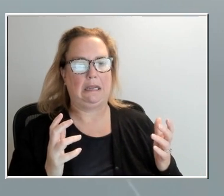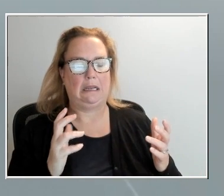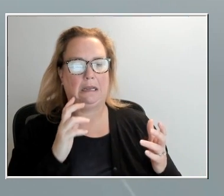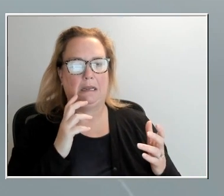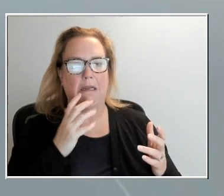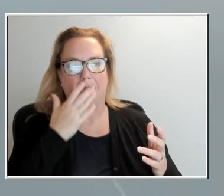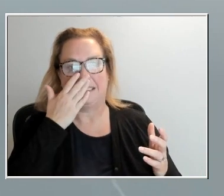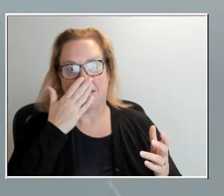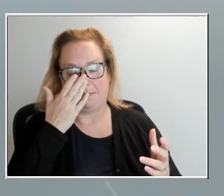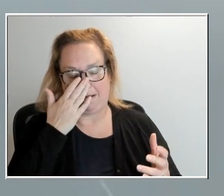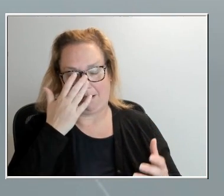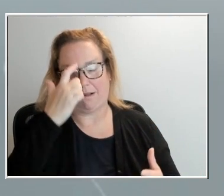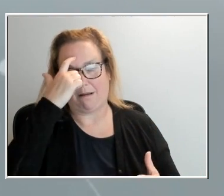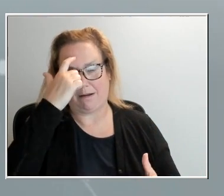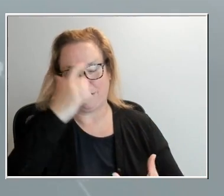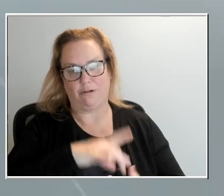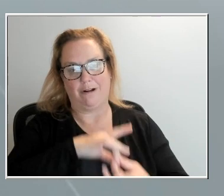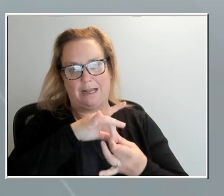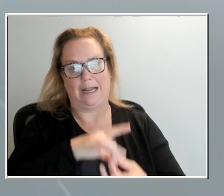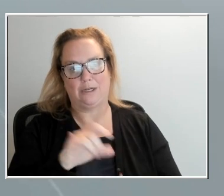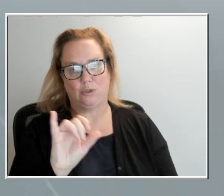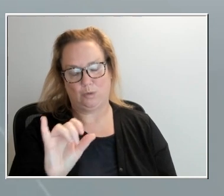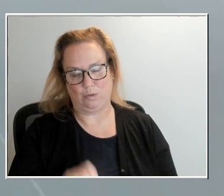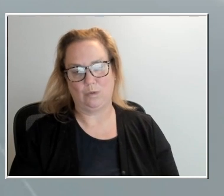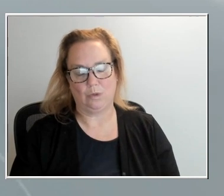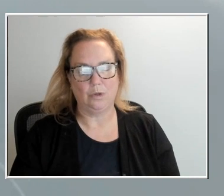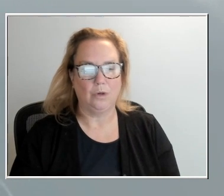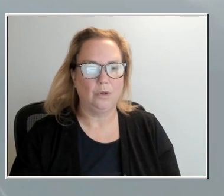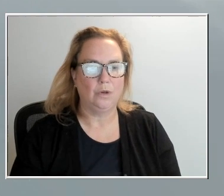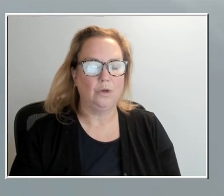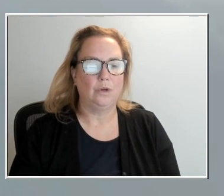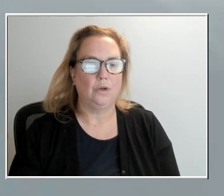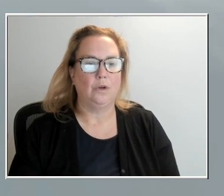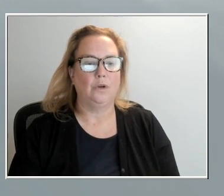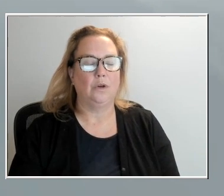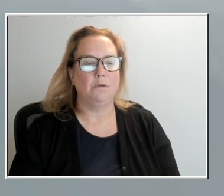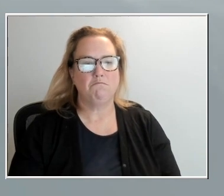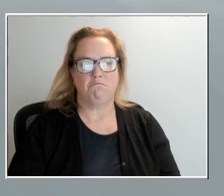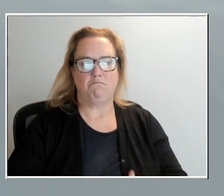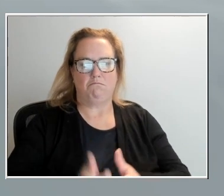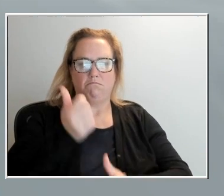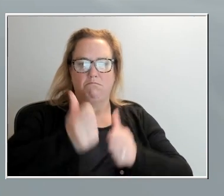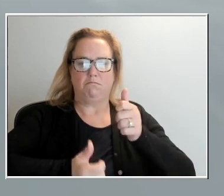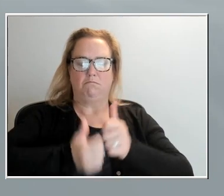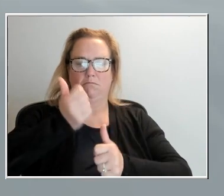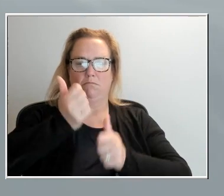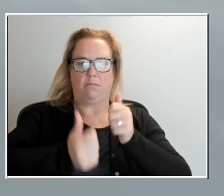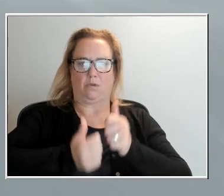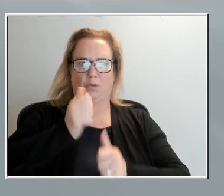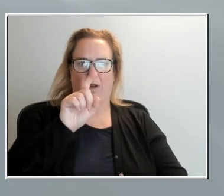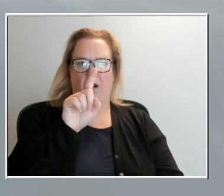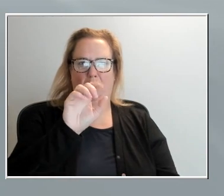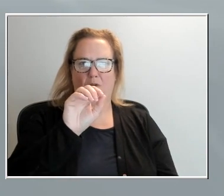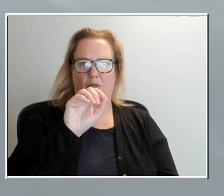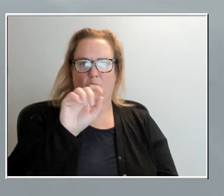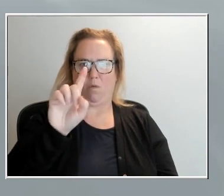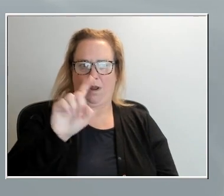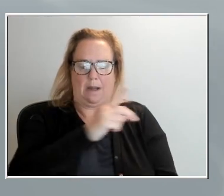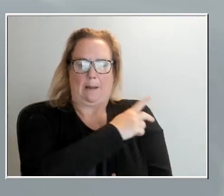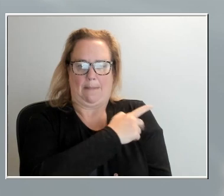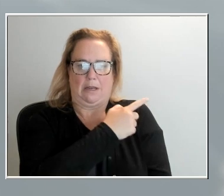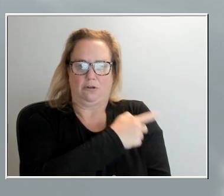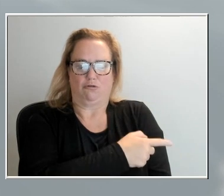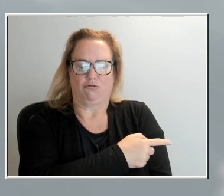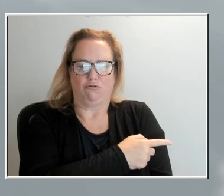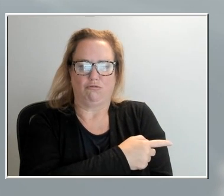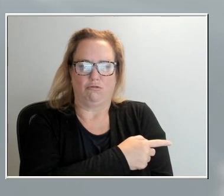smell and cognition are tied together. And then, most of them got transplanted. We had 101 patients. This